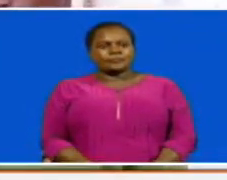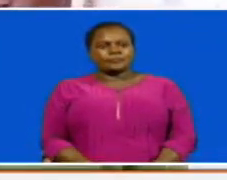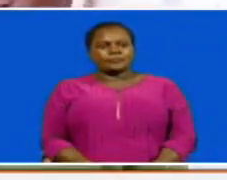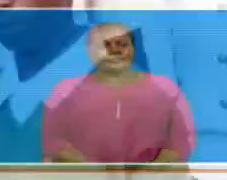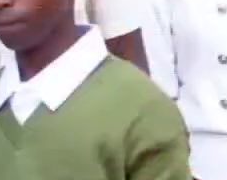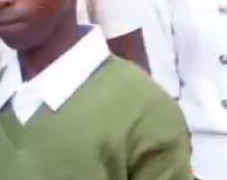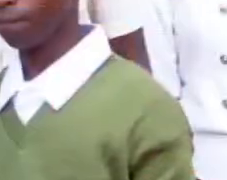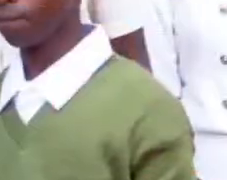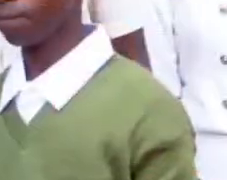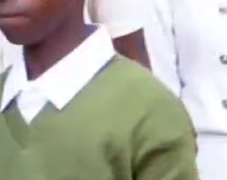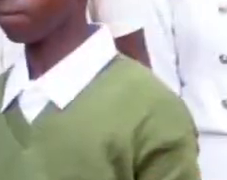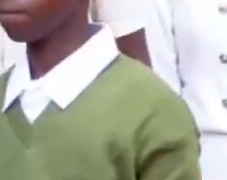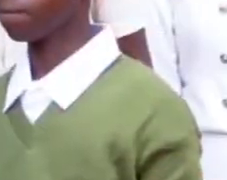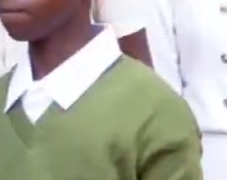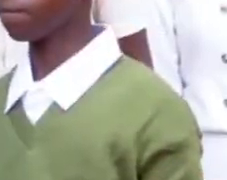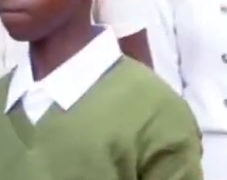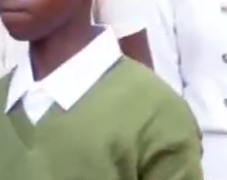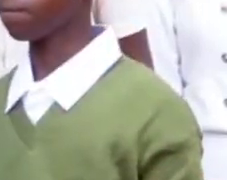News.